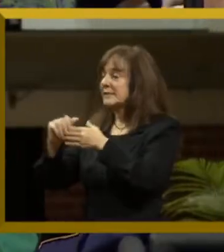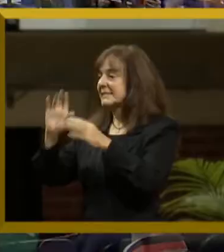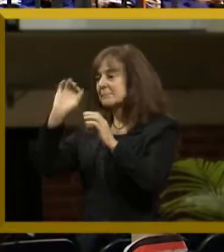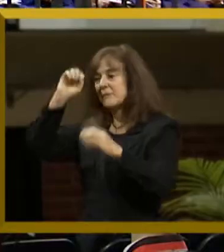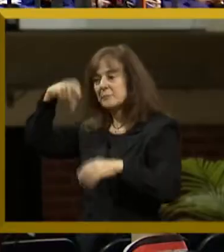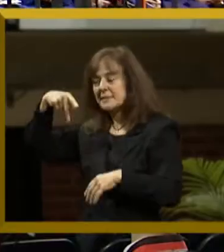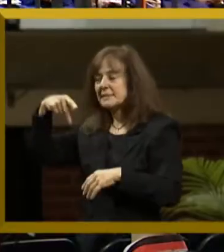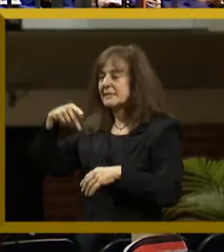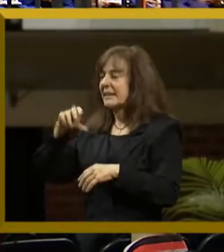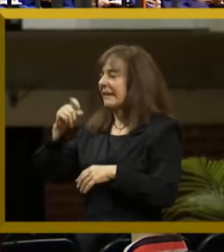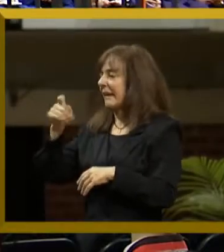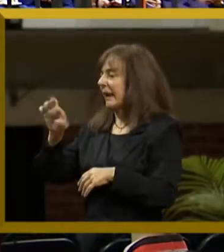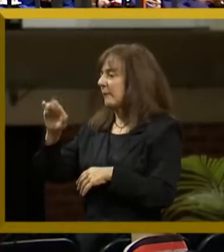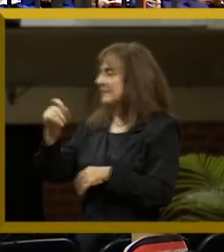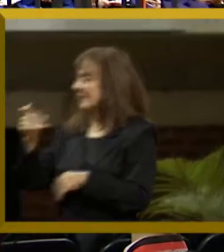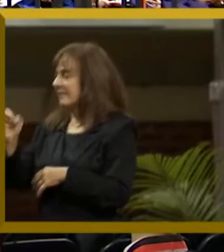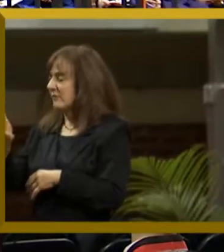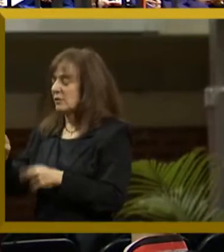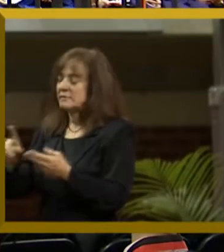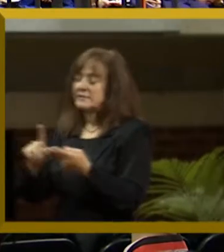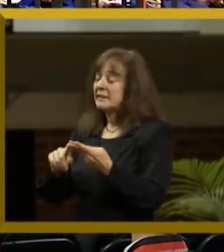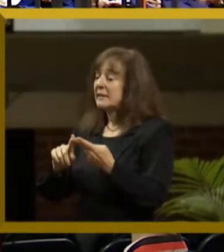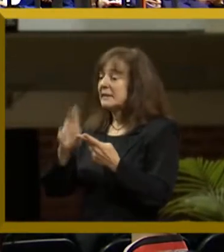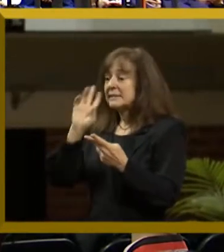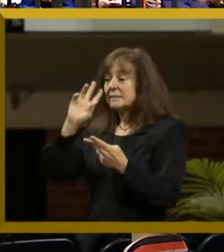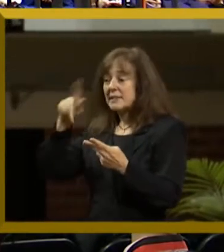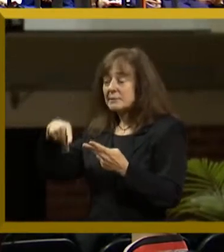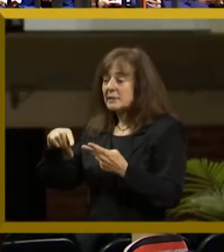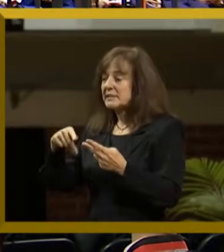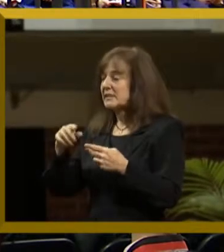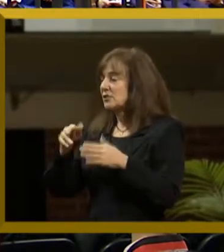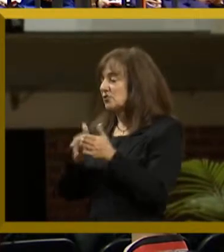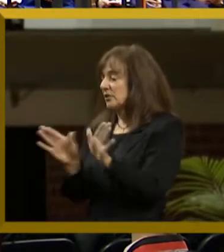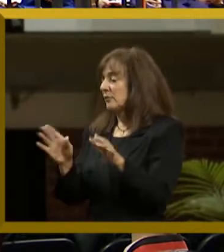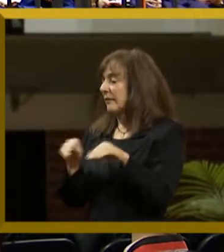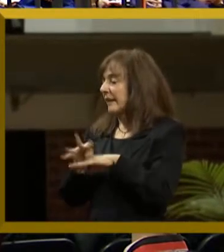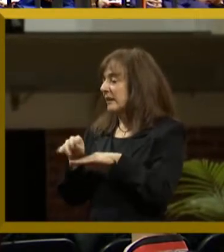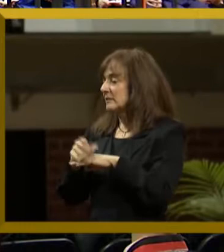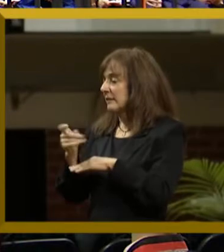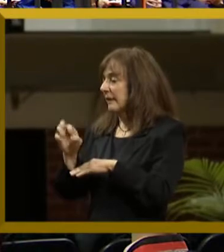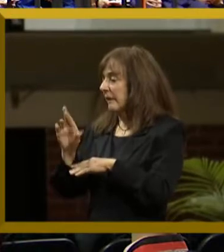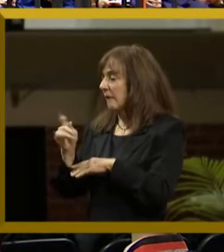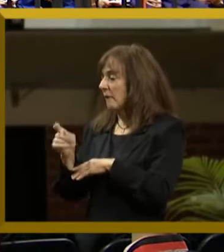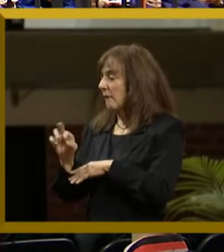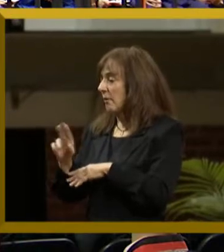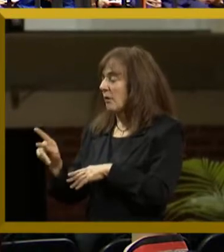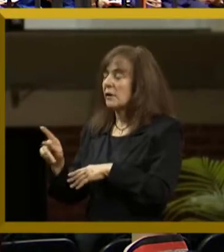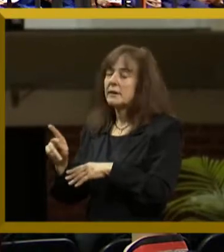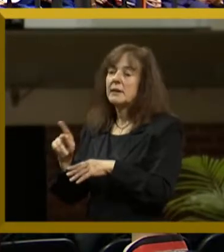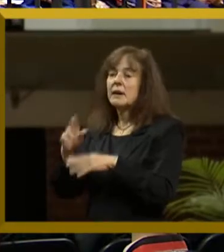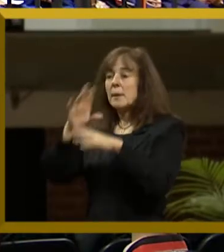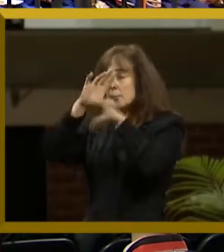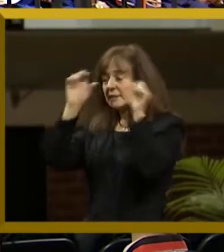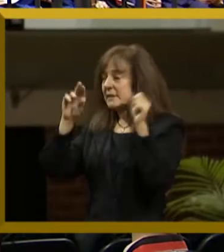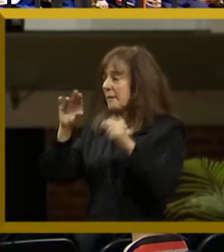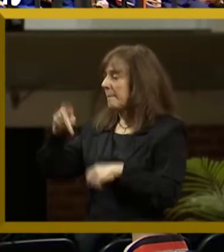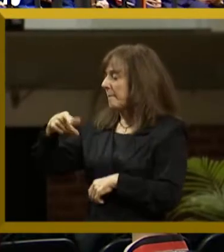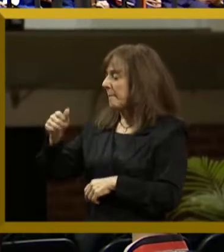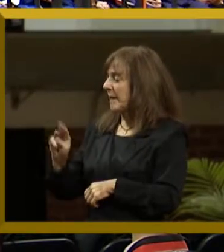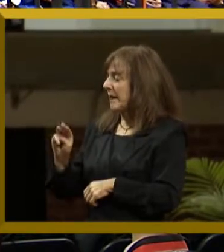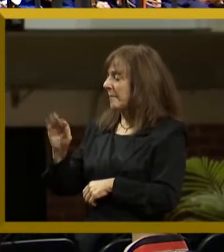Gary Sandifer is here. Also, Senior Vice President and General Counsel Gary Clark. The President of OSU Tulsa, Pam